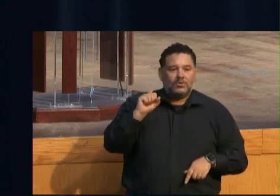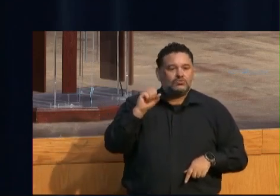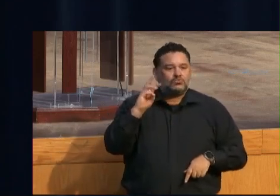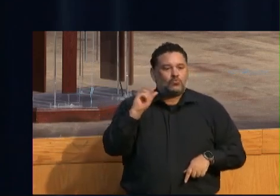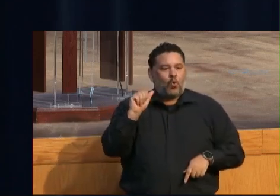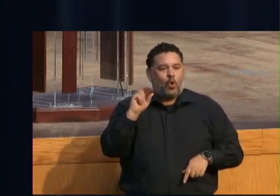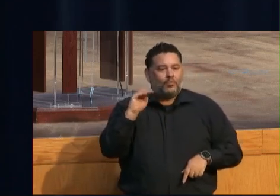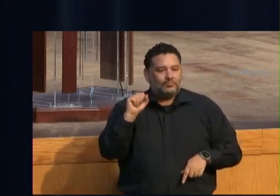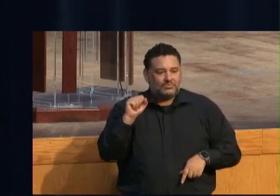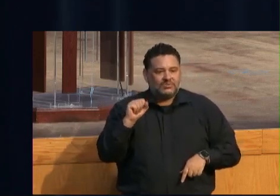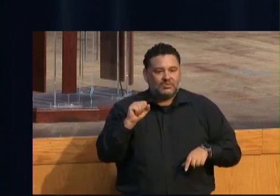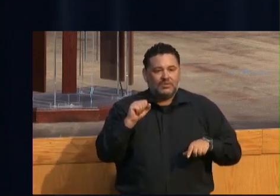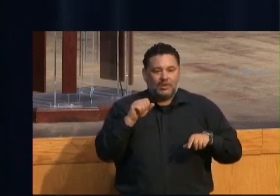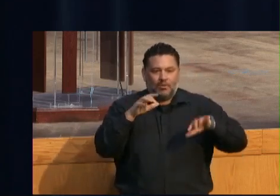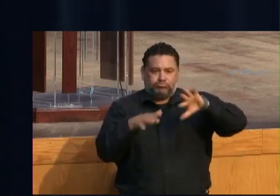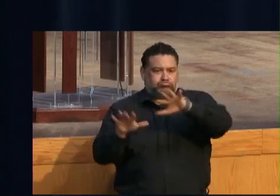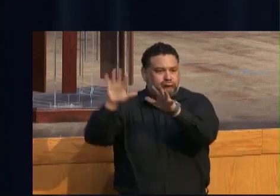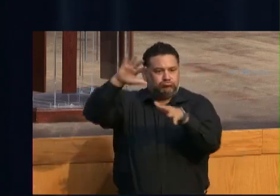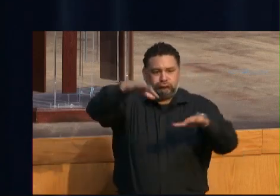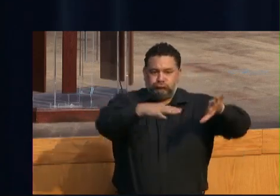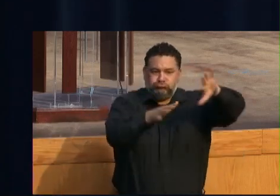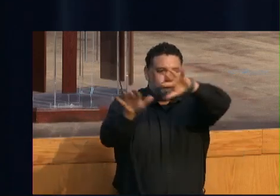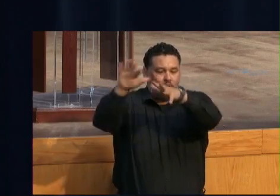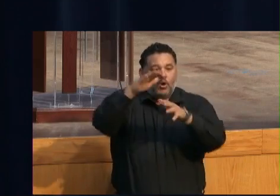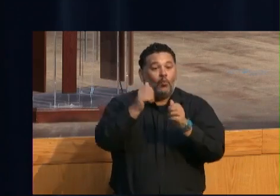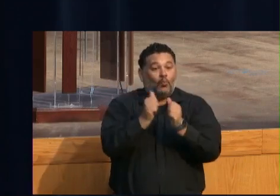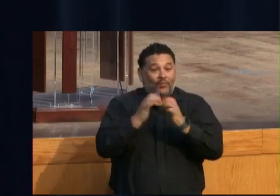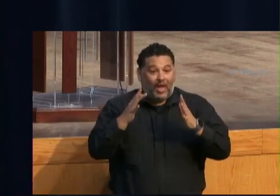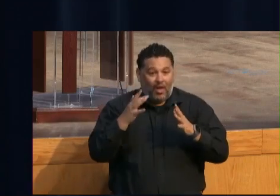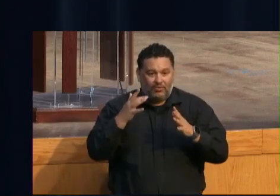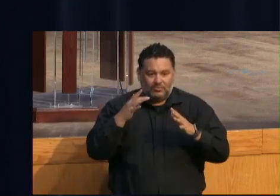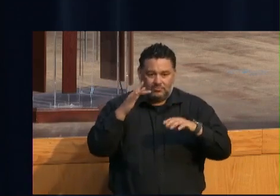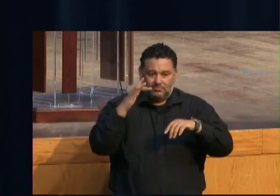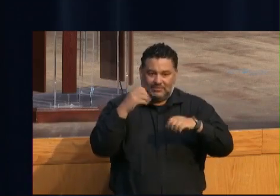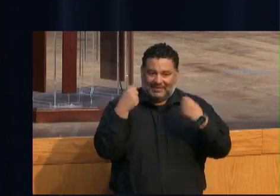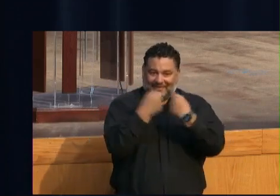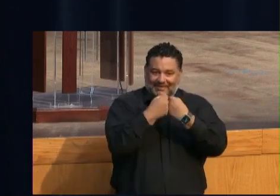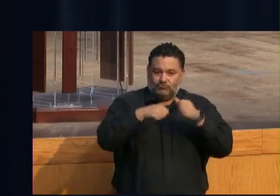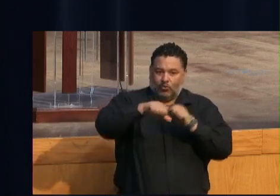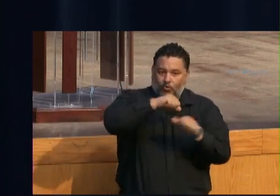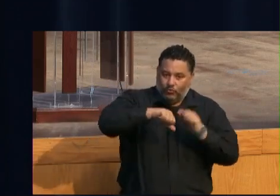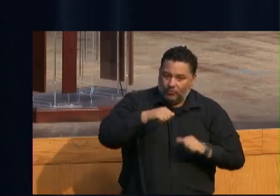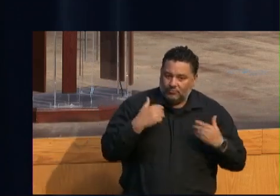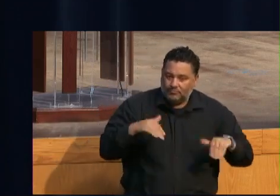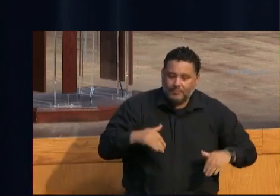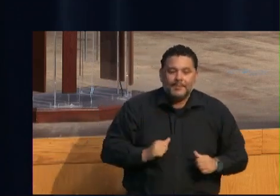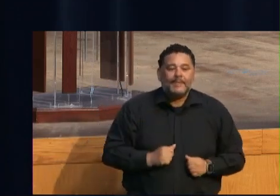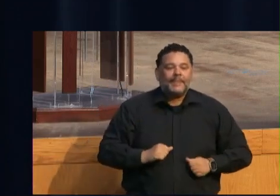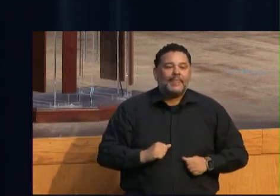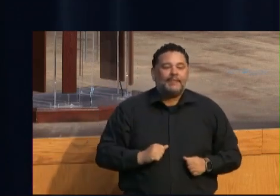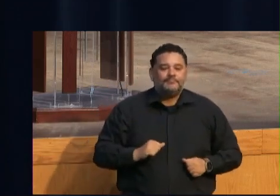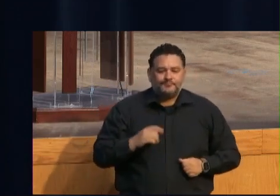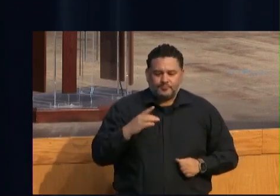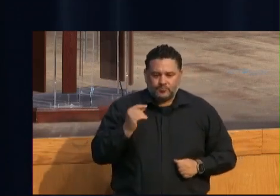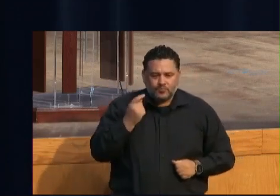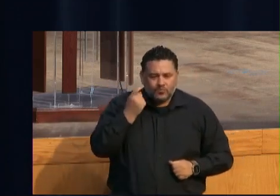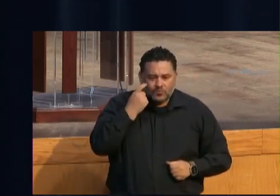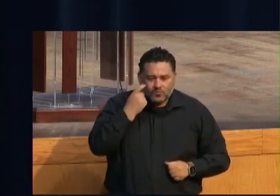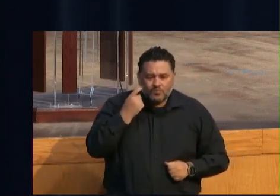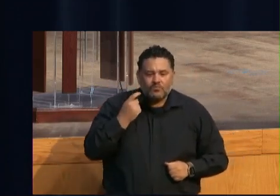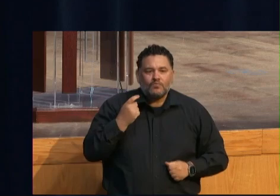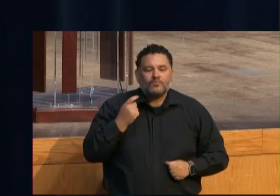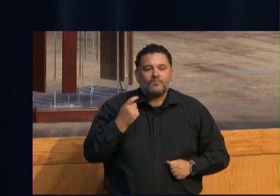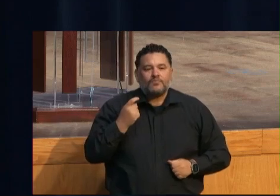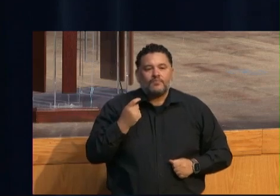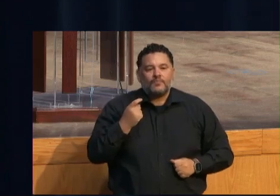float together in the air without hitting each other, and most recently, and very interesting, kind of little odd to me,